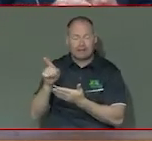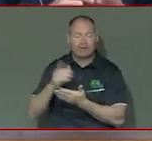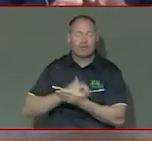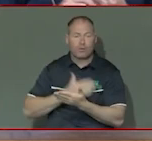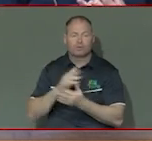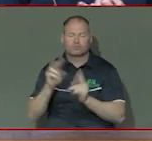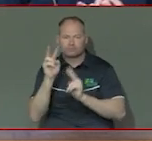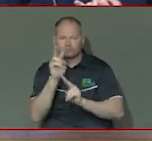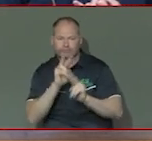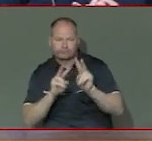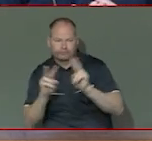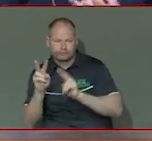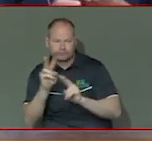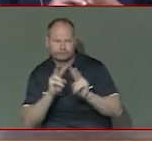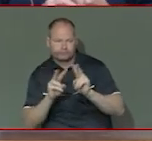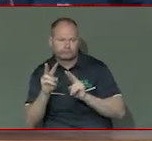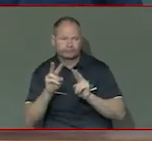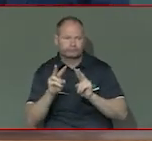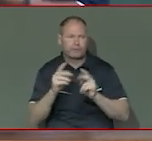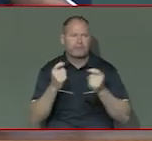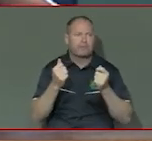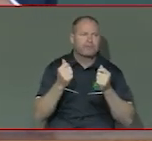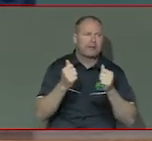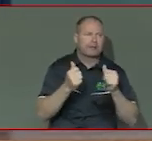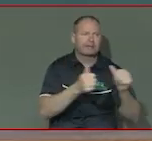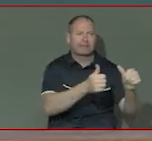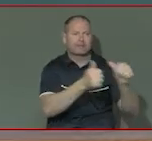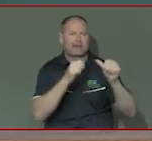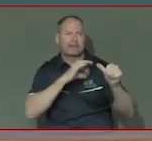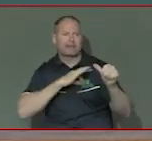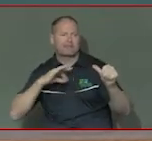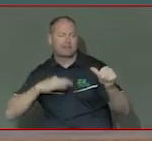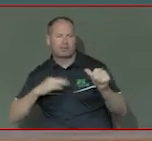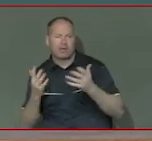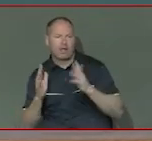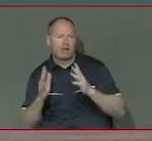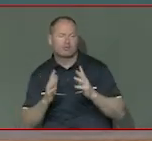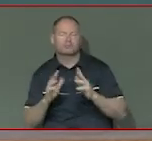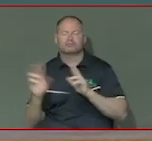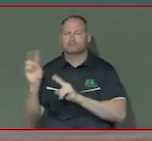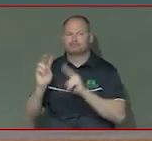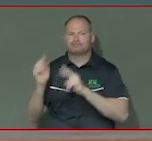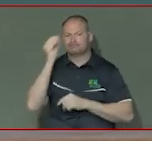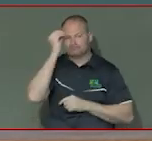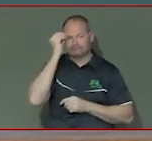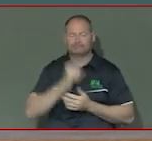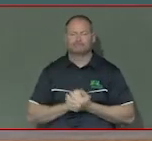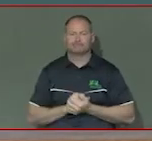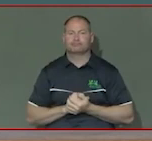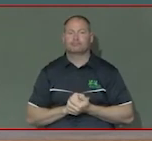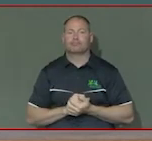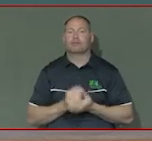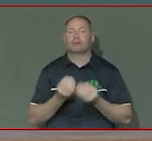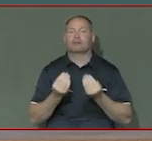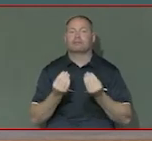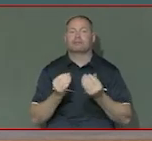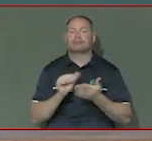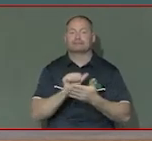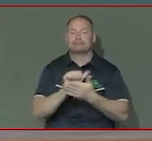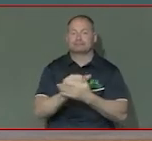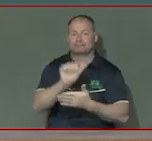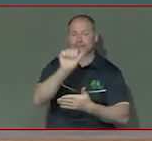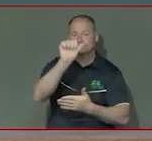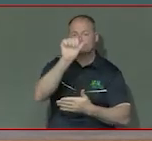capital employed. All right. So this one, Rosh, number 16, the earnings per